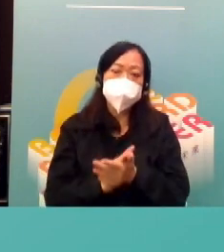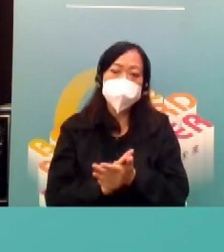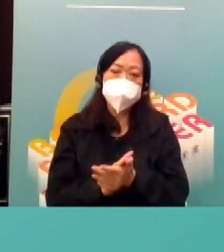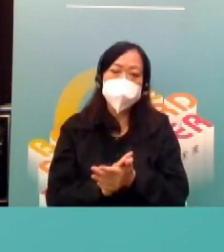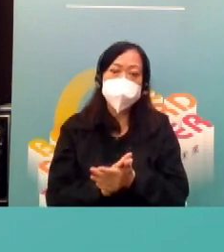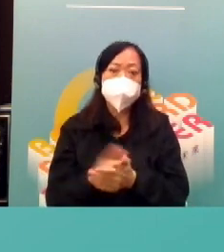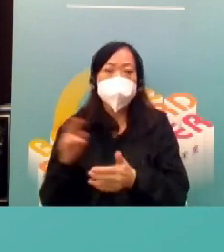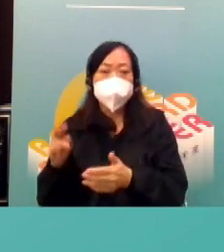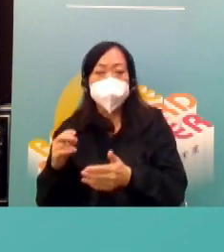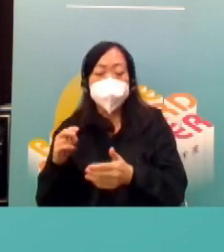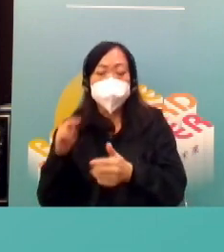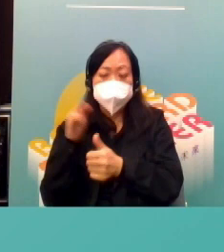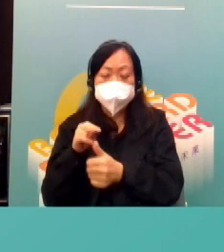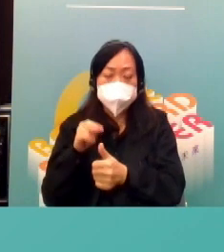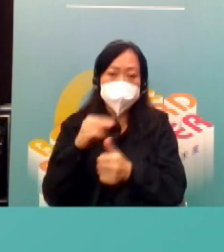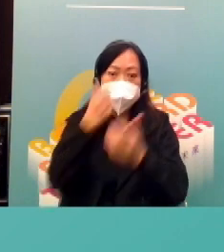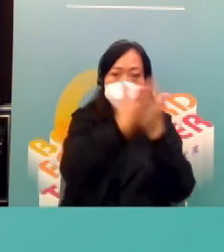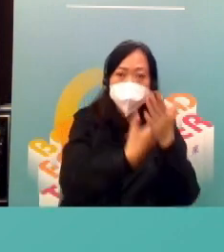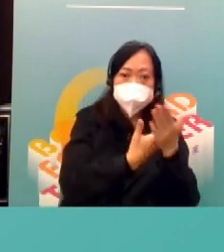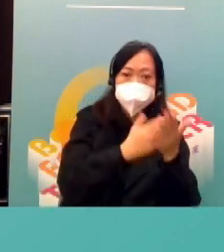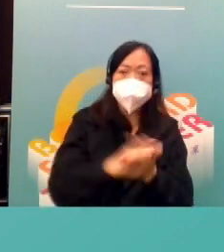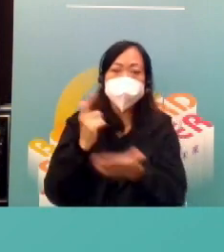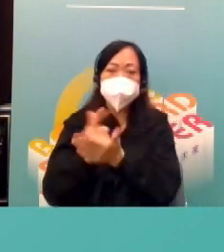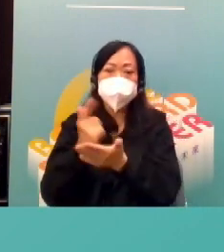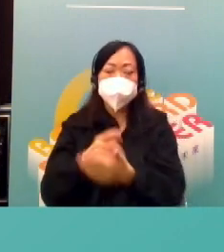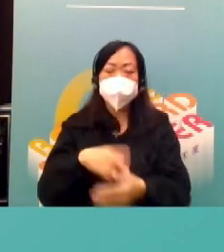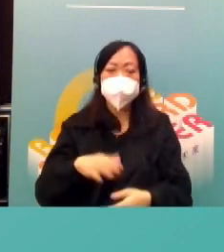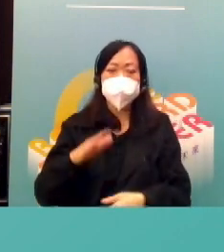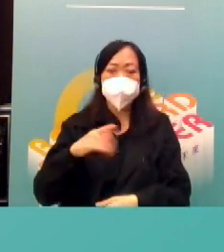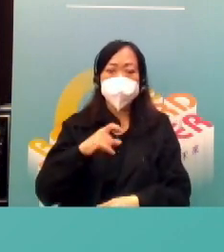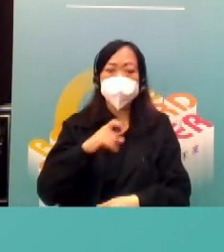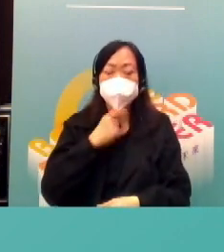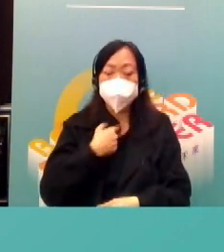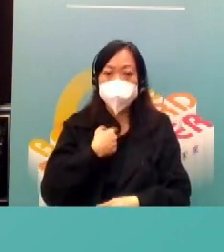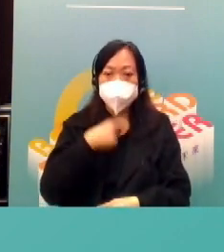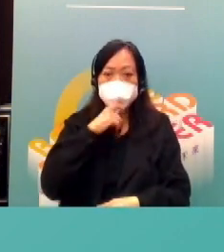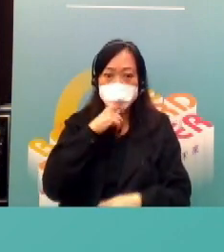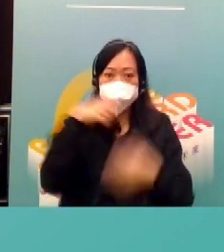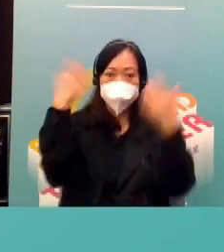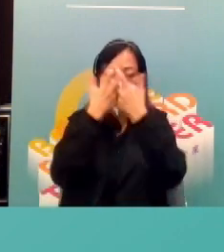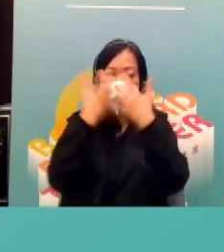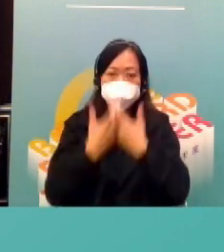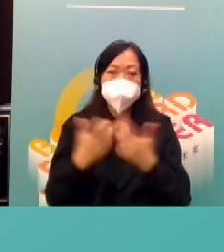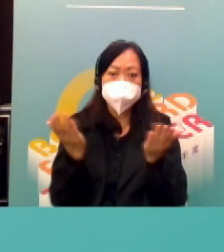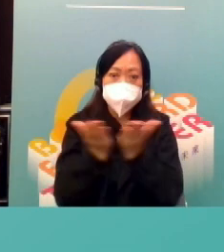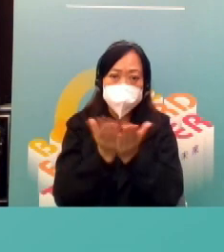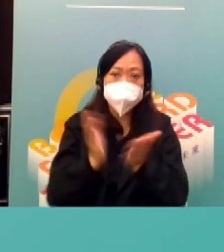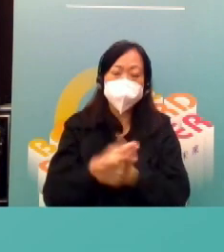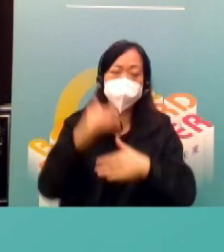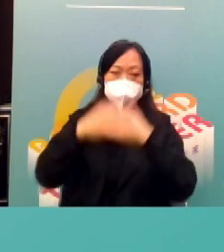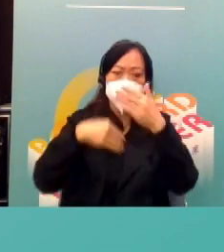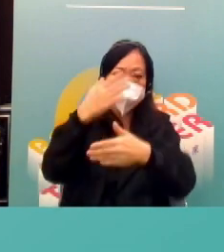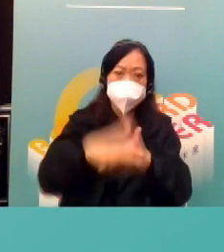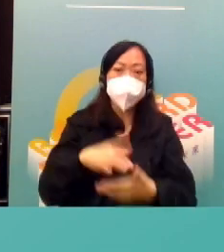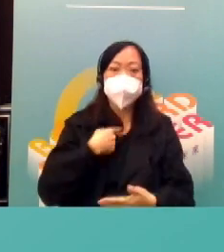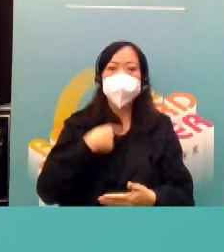critical, and so is getting reliable data throughout the life of project. And we have found that the flexibility to tweak service delivery